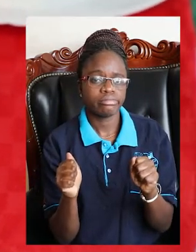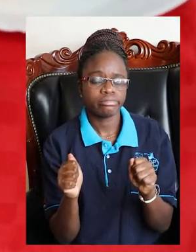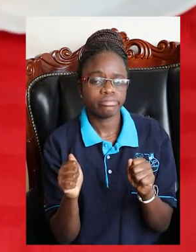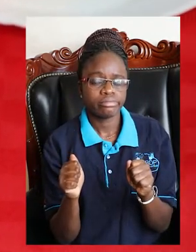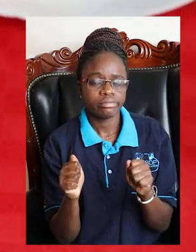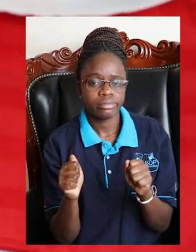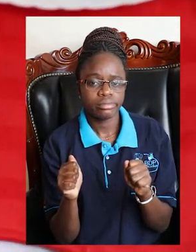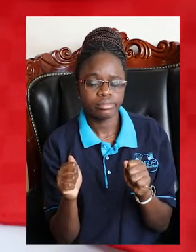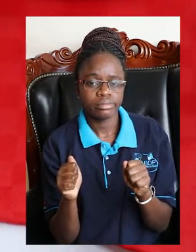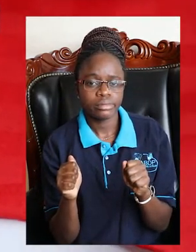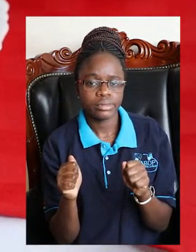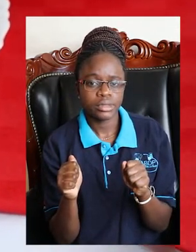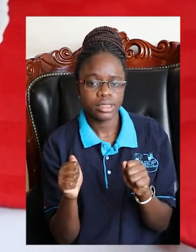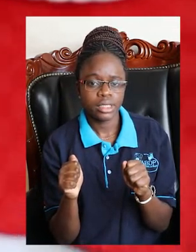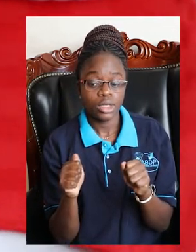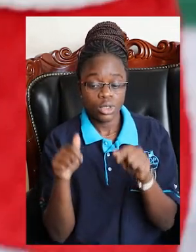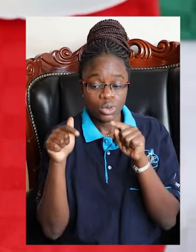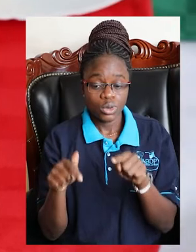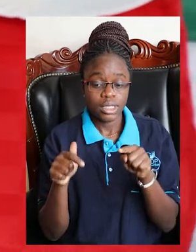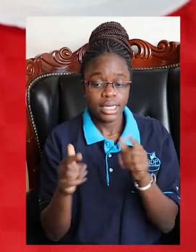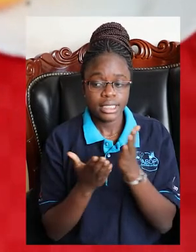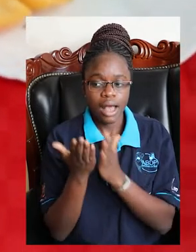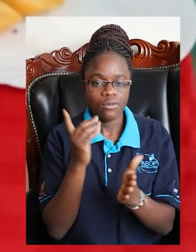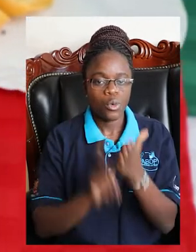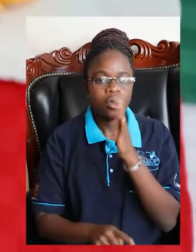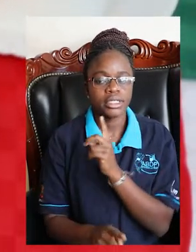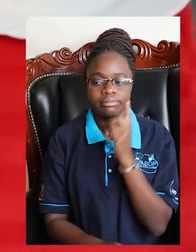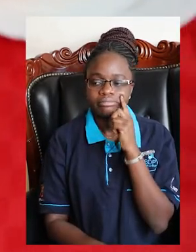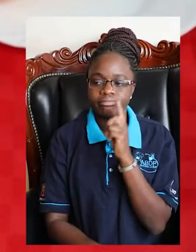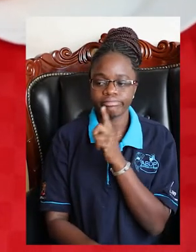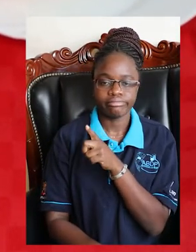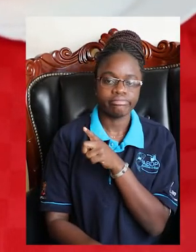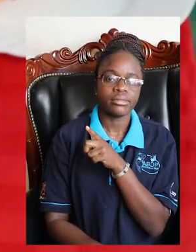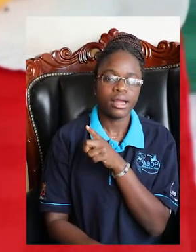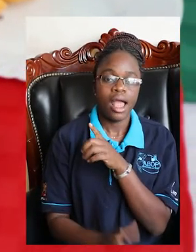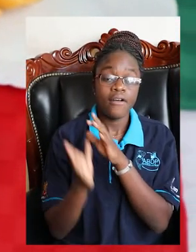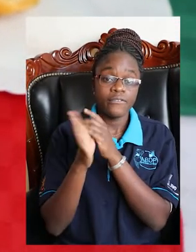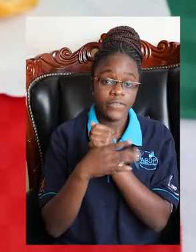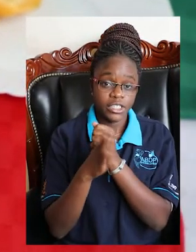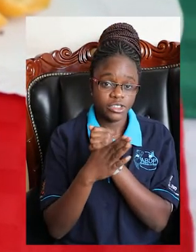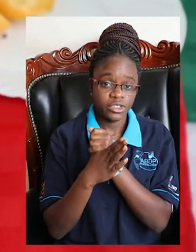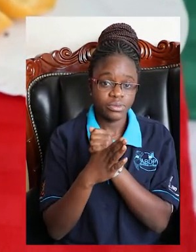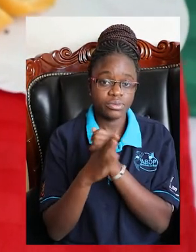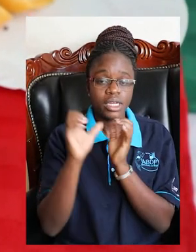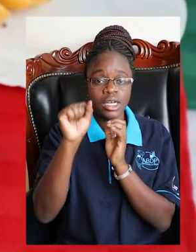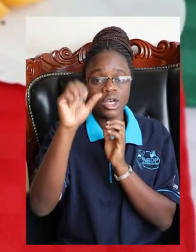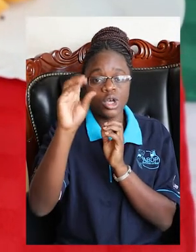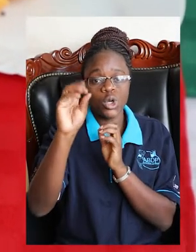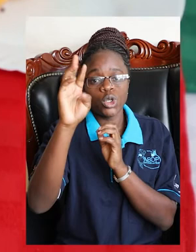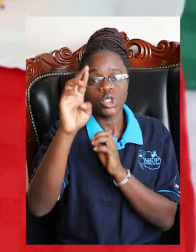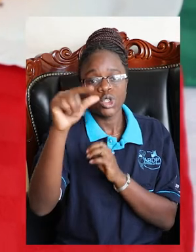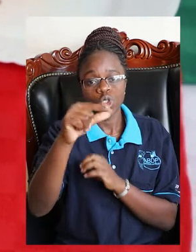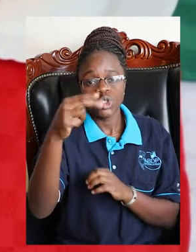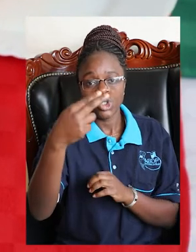for this case, today we are serving fish sorghum pilau. So for the fish sorghum pilau, you can serve